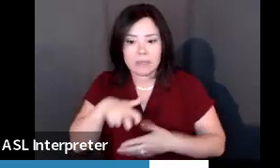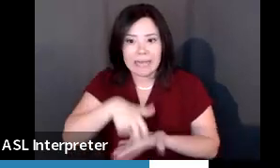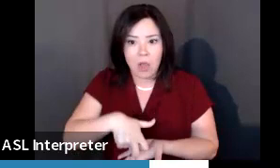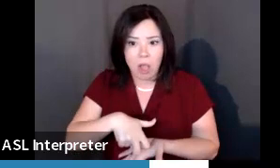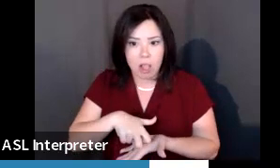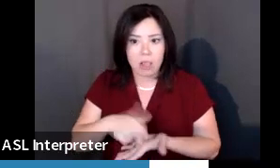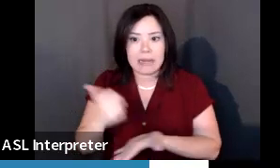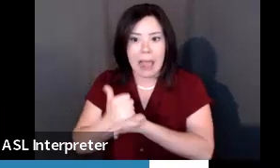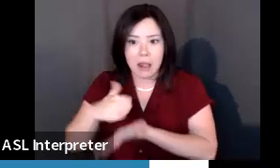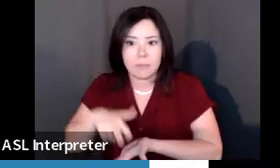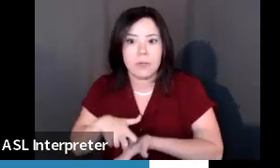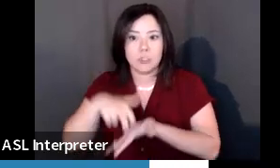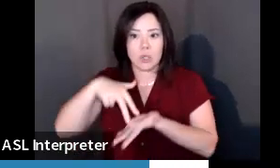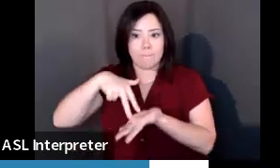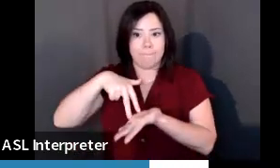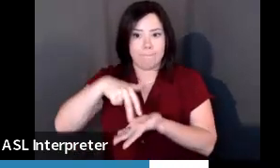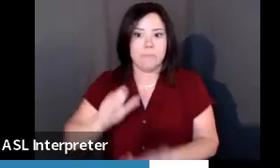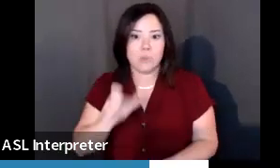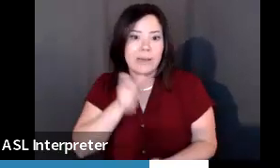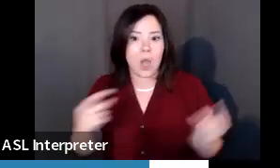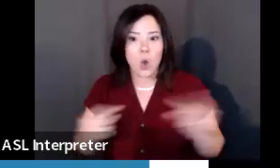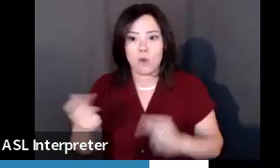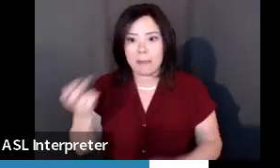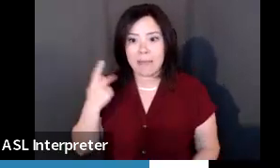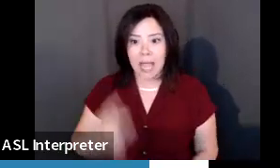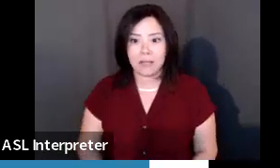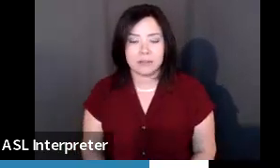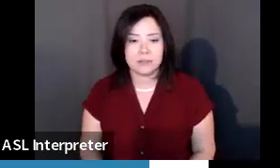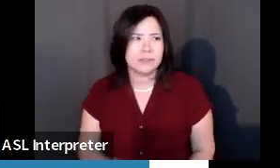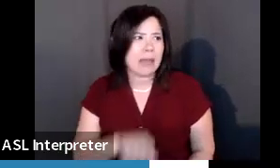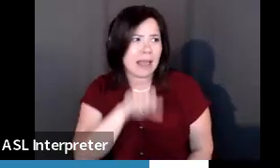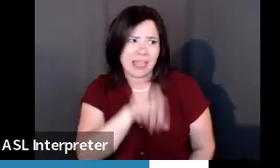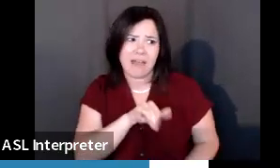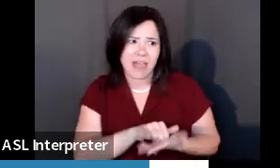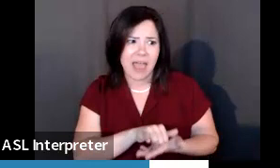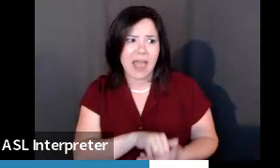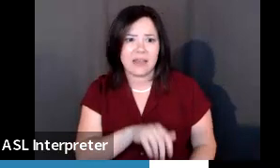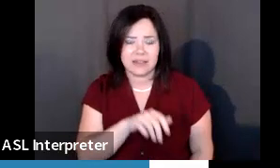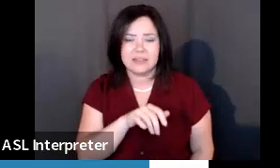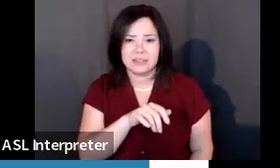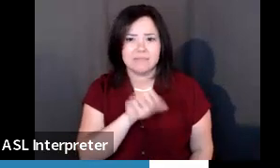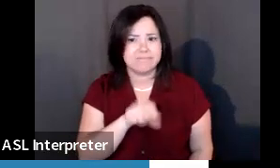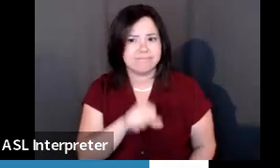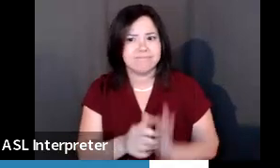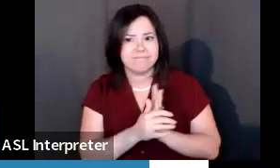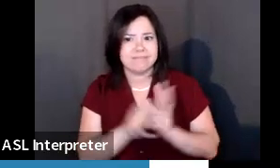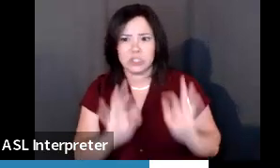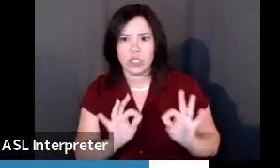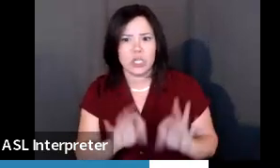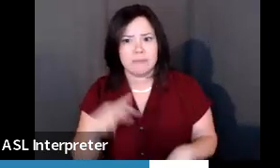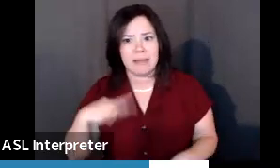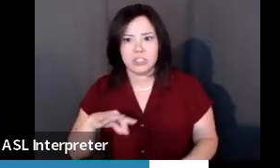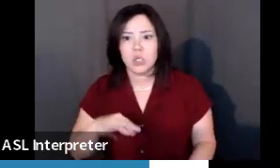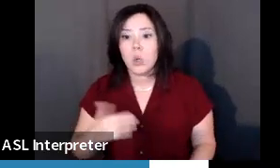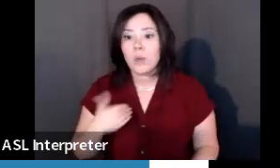myself up so I wasn't straining my back. I love that. So Sarah So mentioned handy. we have this